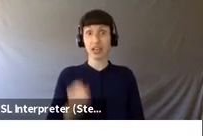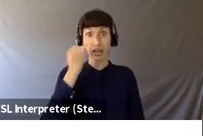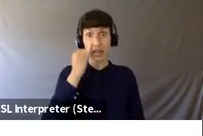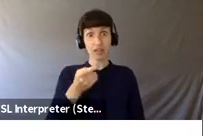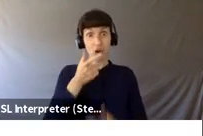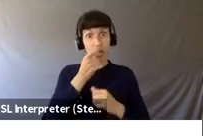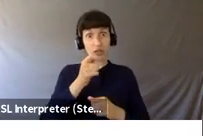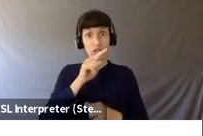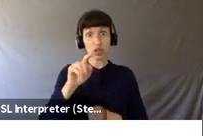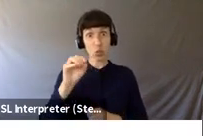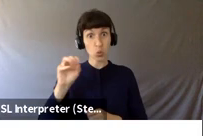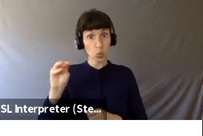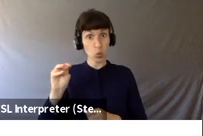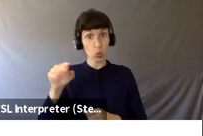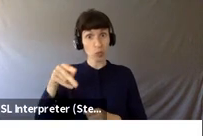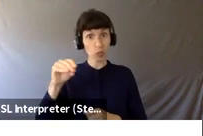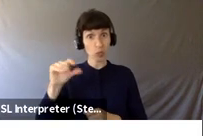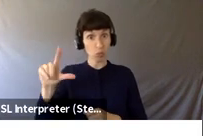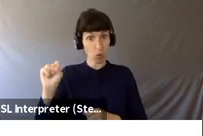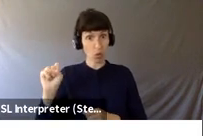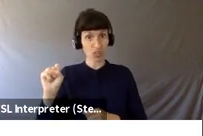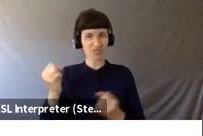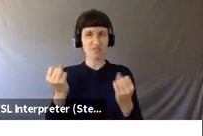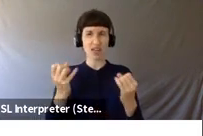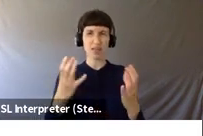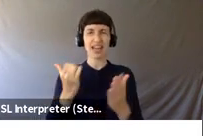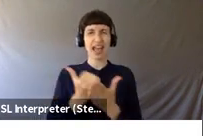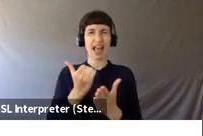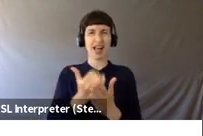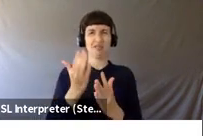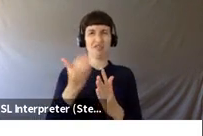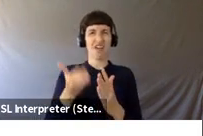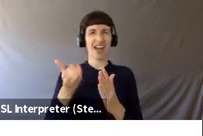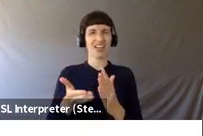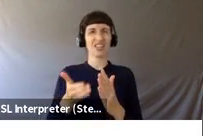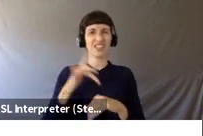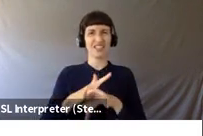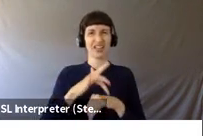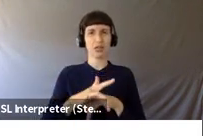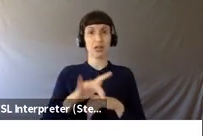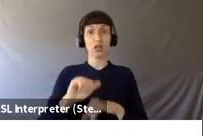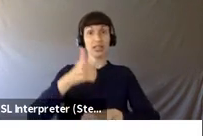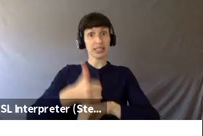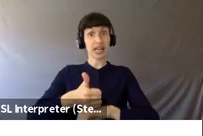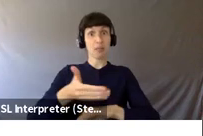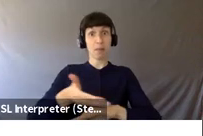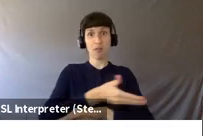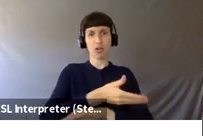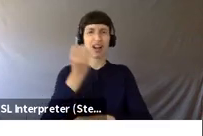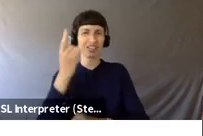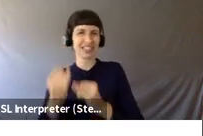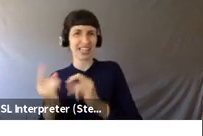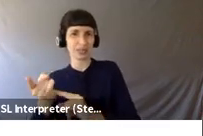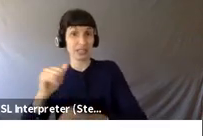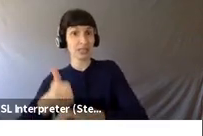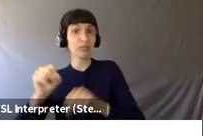there's lots of help files out there, as well as setting them up ahead of time, because while you can set them up on the fly, they do take